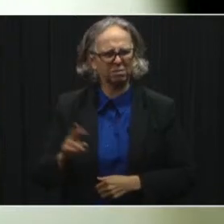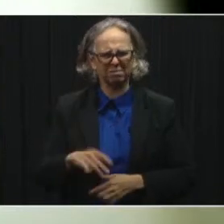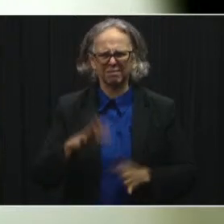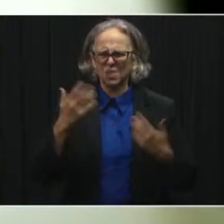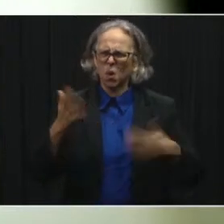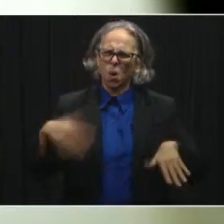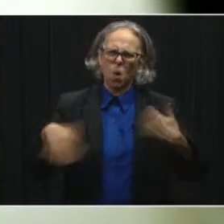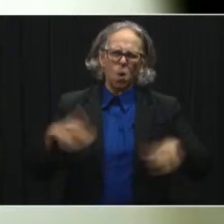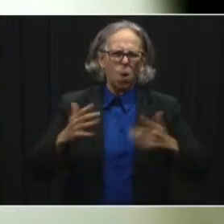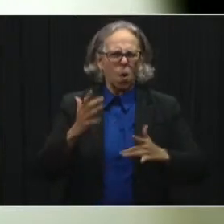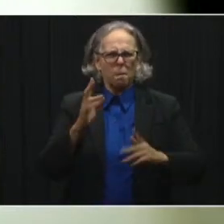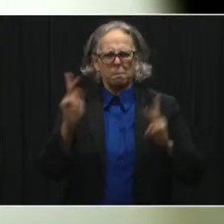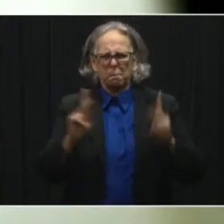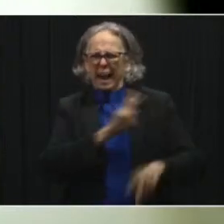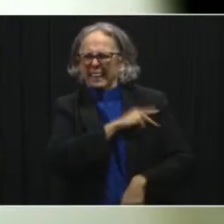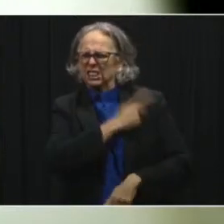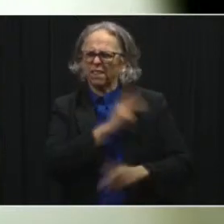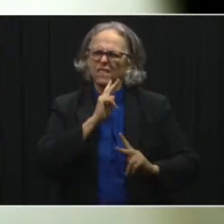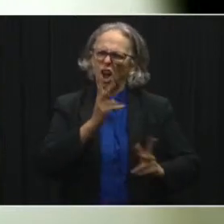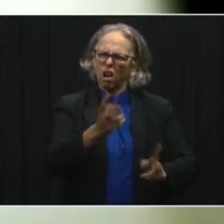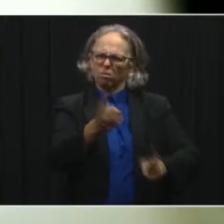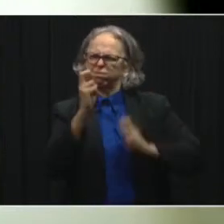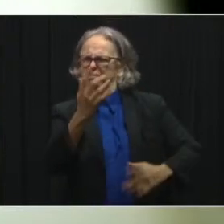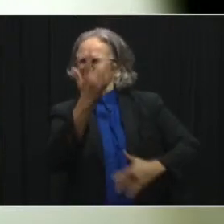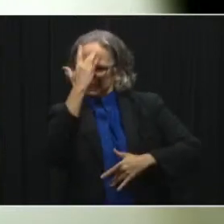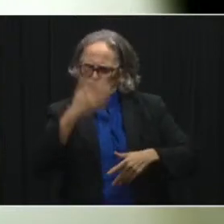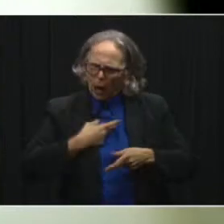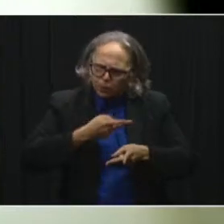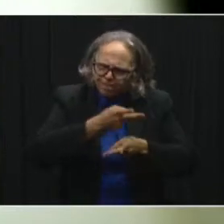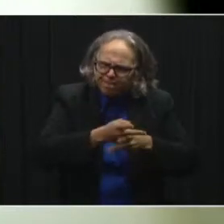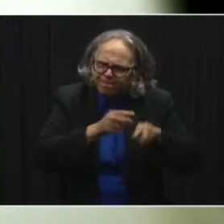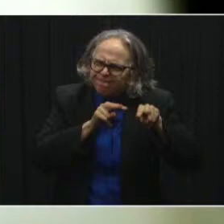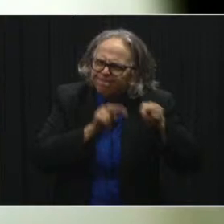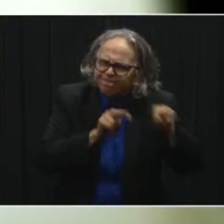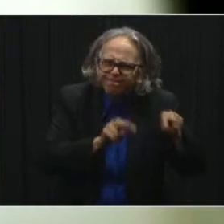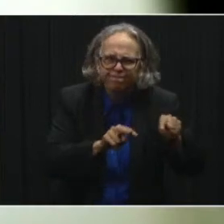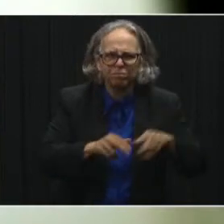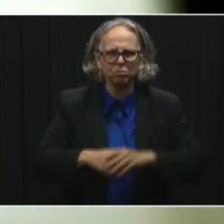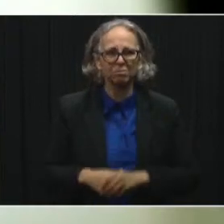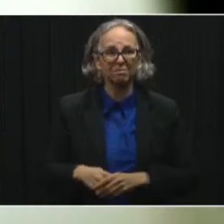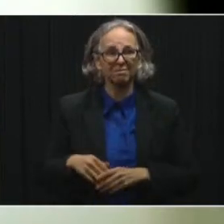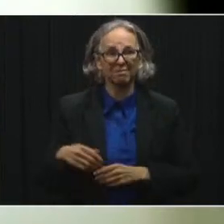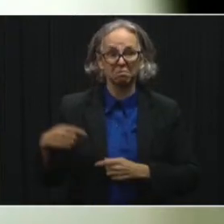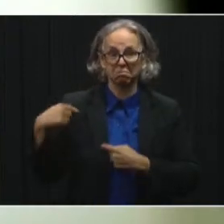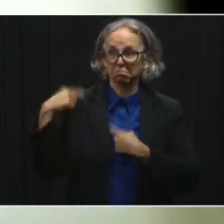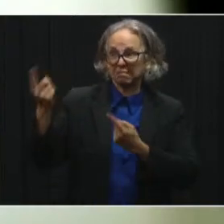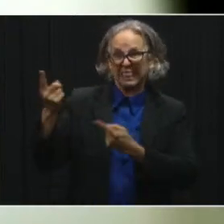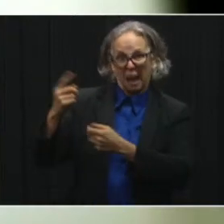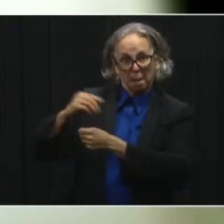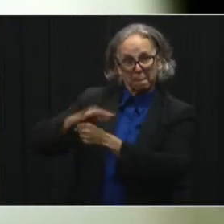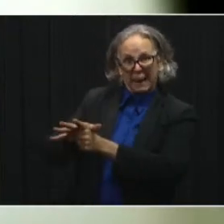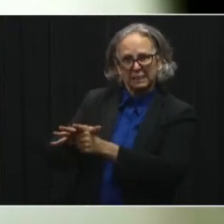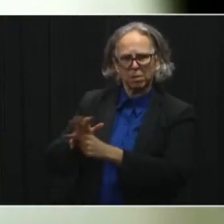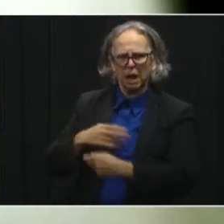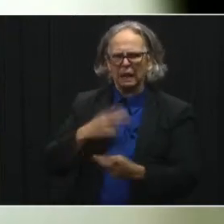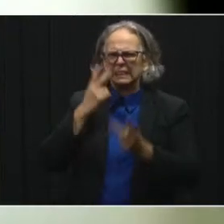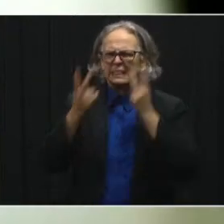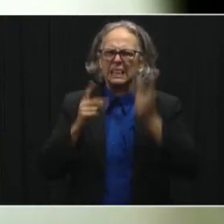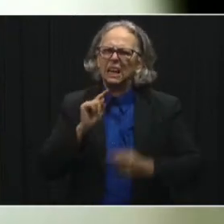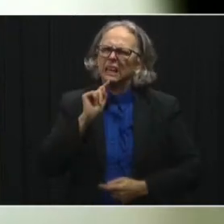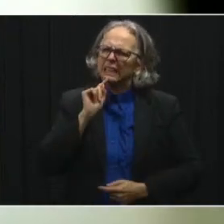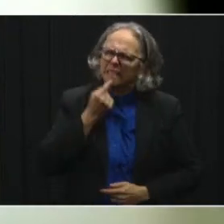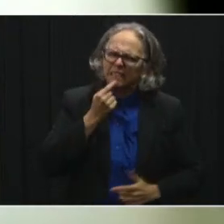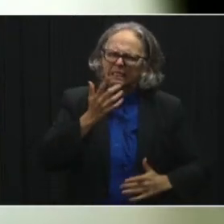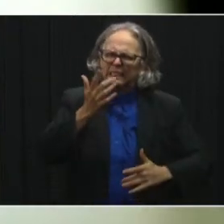receive their care. Throughout the pandemic, we've continued to see critically ill patients with COVID, but recently those numbers have taken a